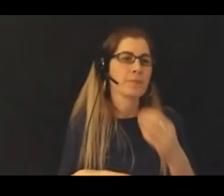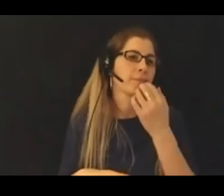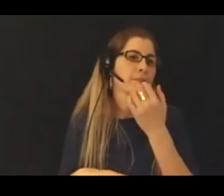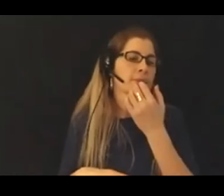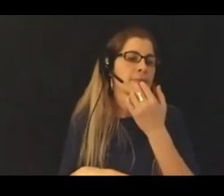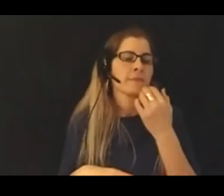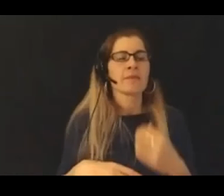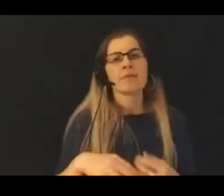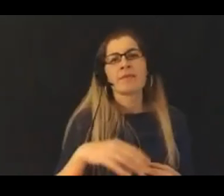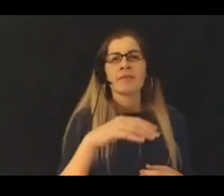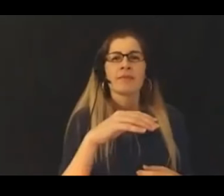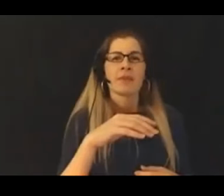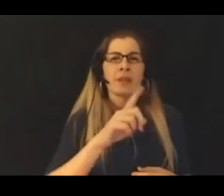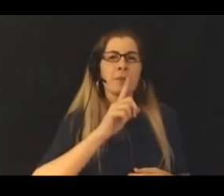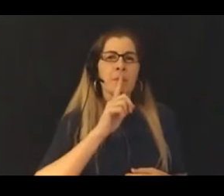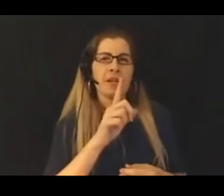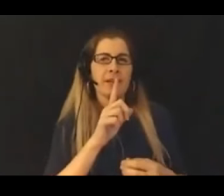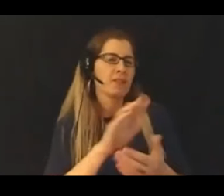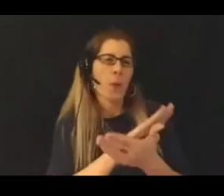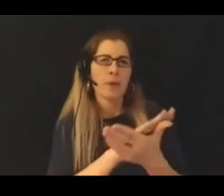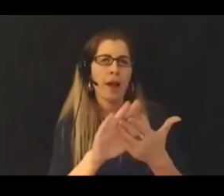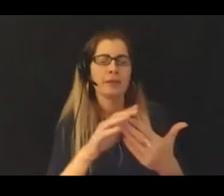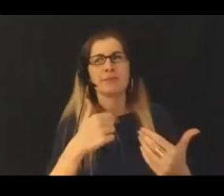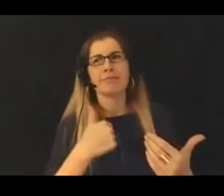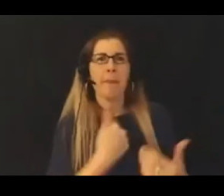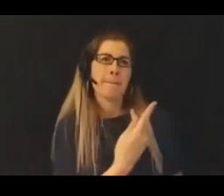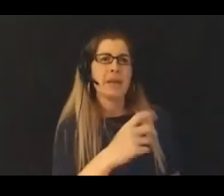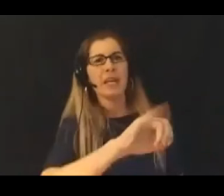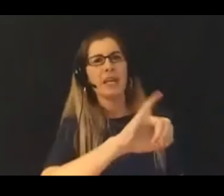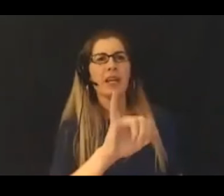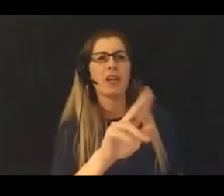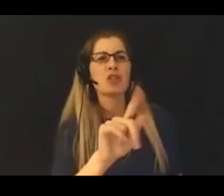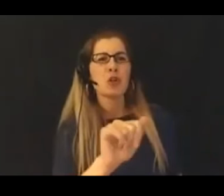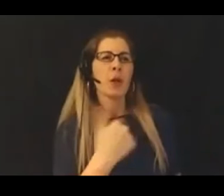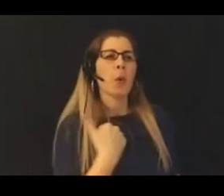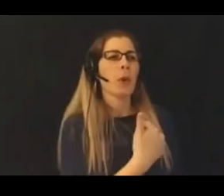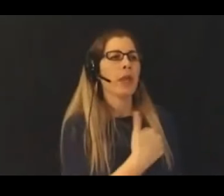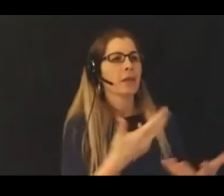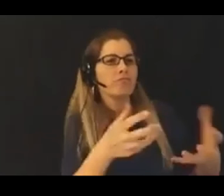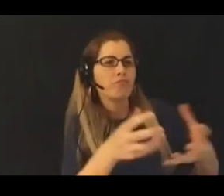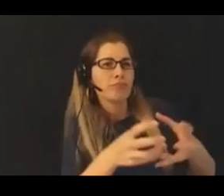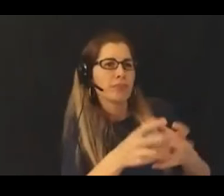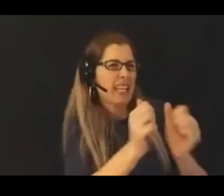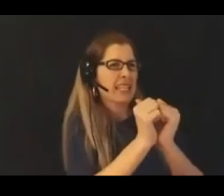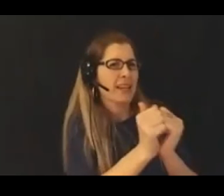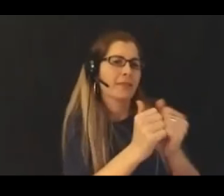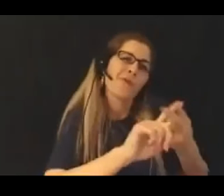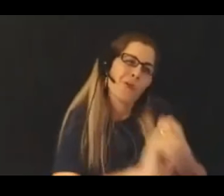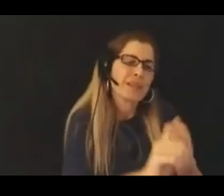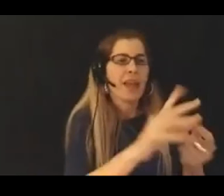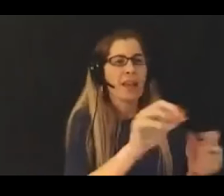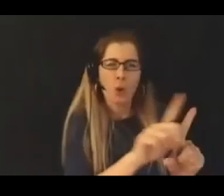So it's been so nice to connect with Julia, both as friends and as colleagues. I wanted to talk a little bit about how